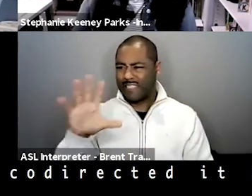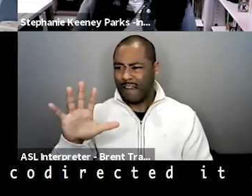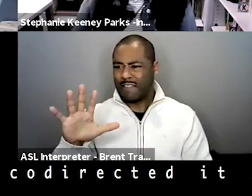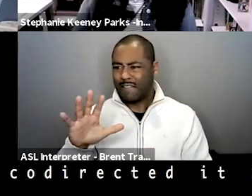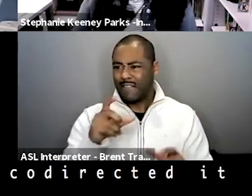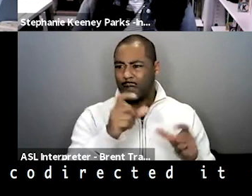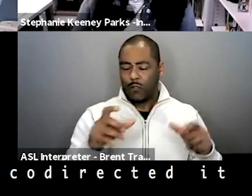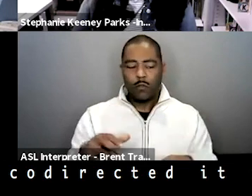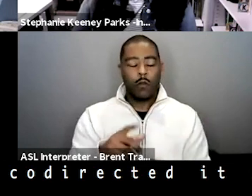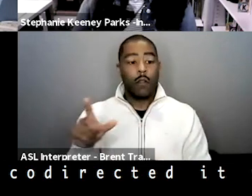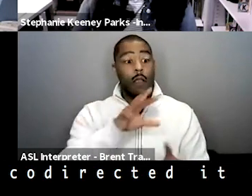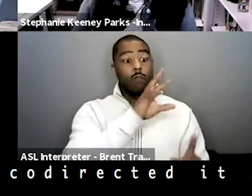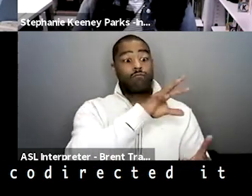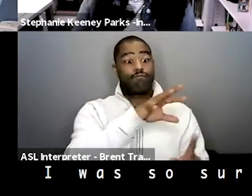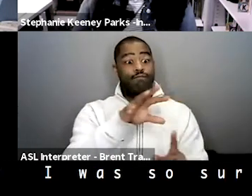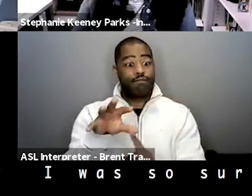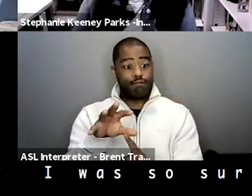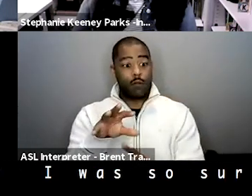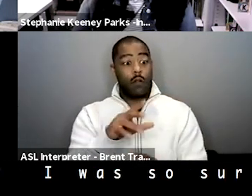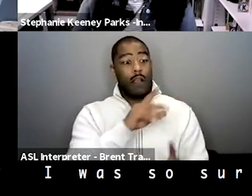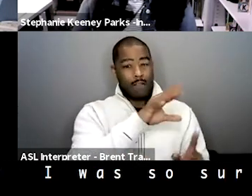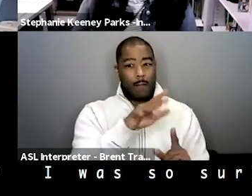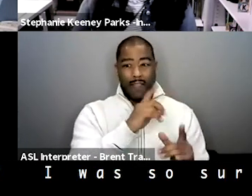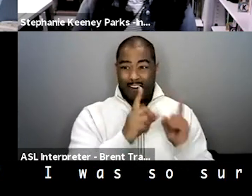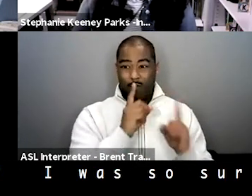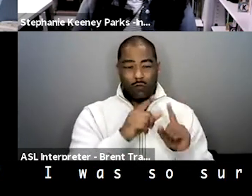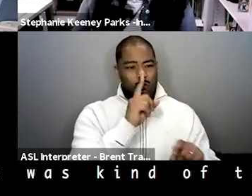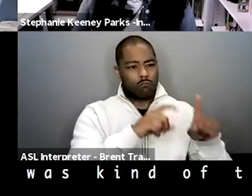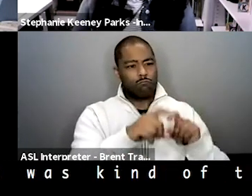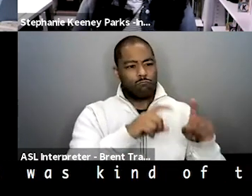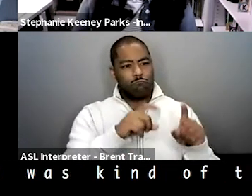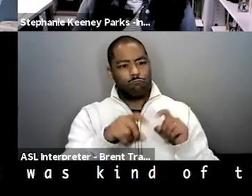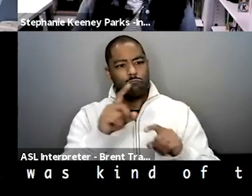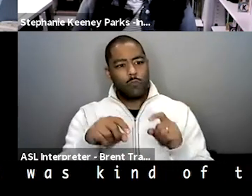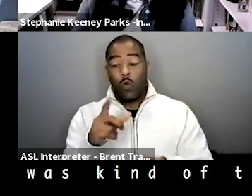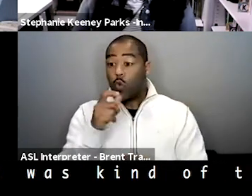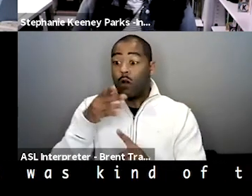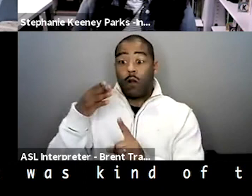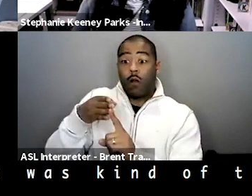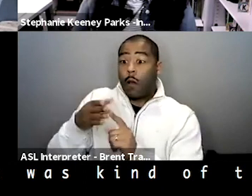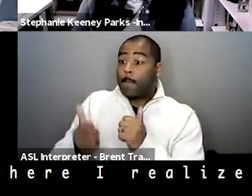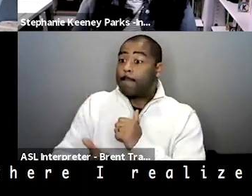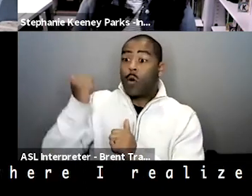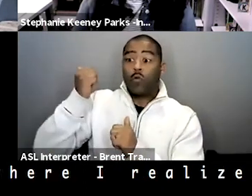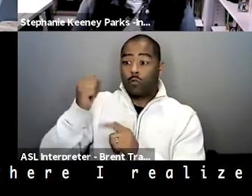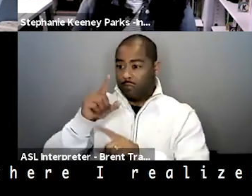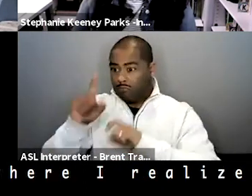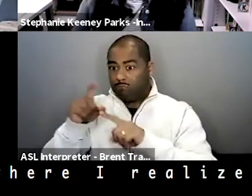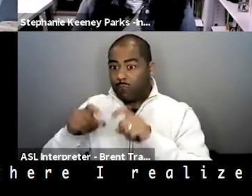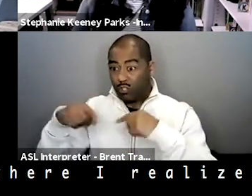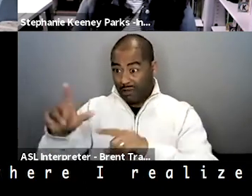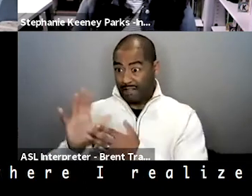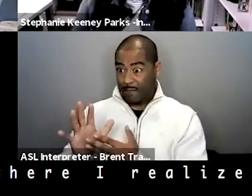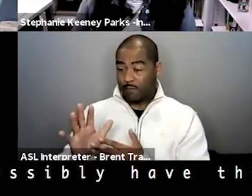man himself who co-directed it, was me. I said, me? You know, I was so surprised. And that was kind of